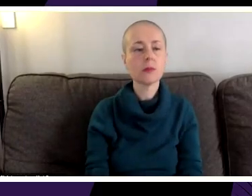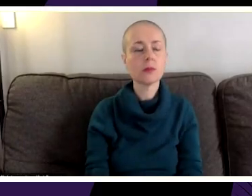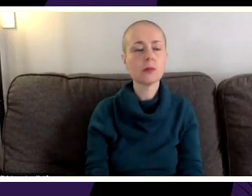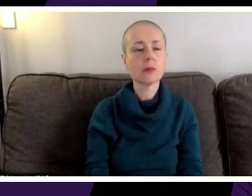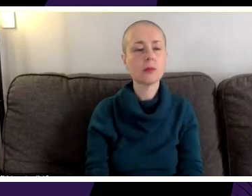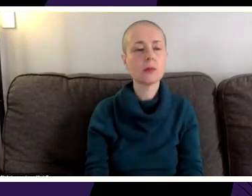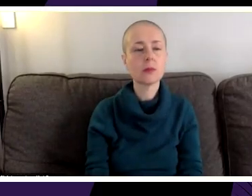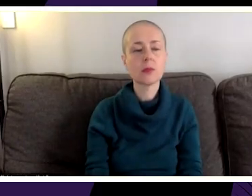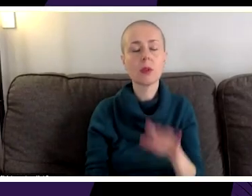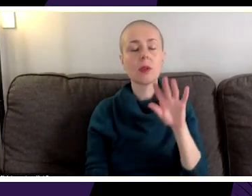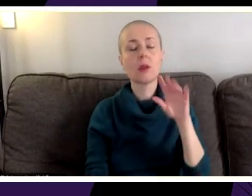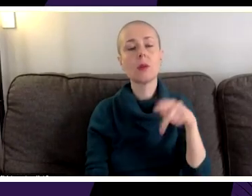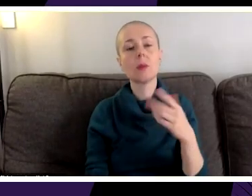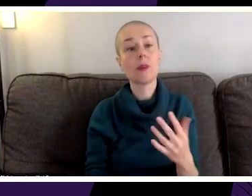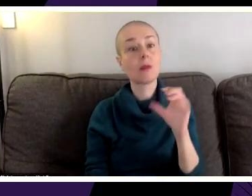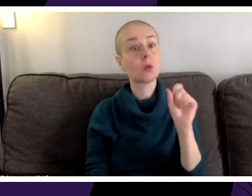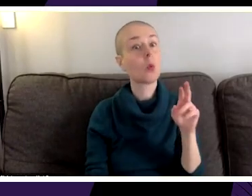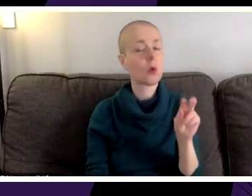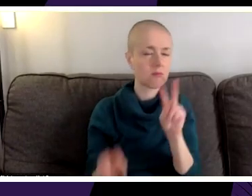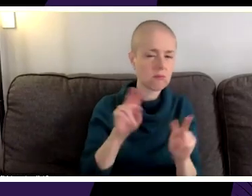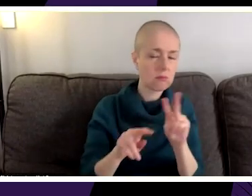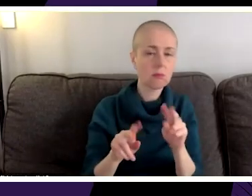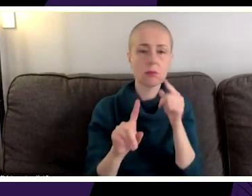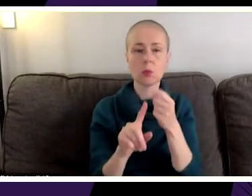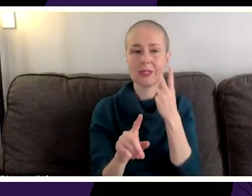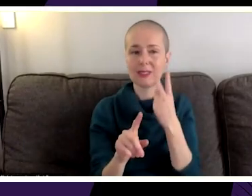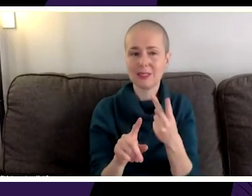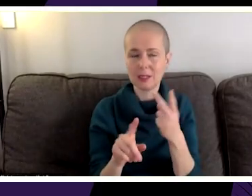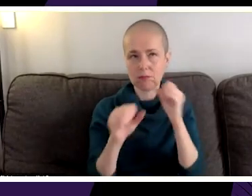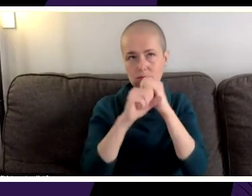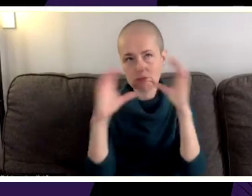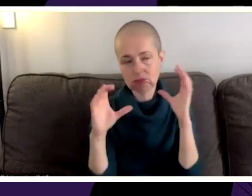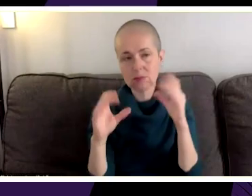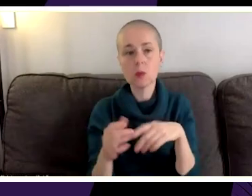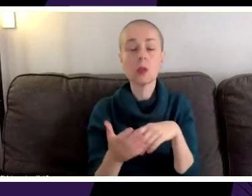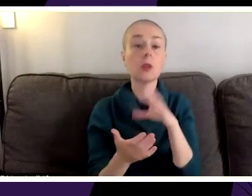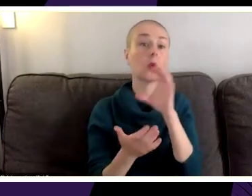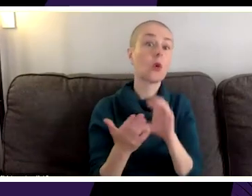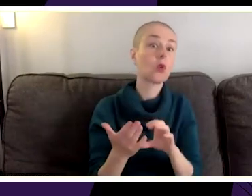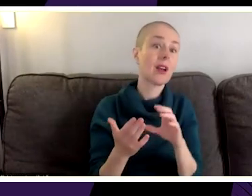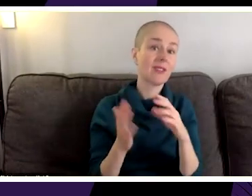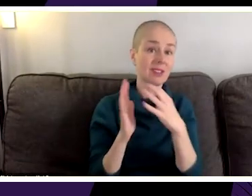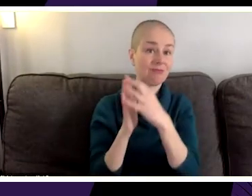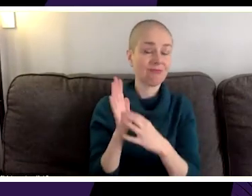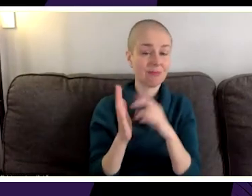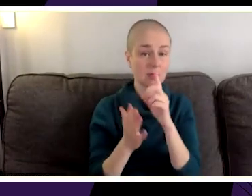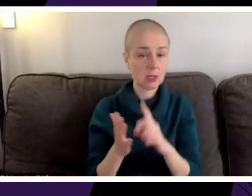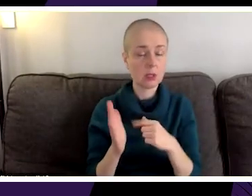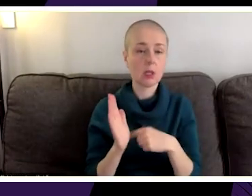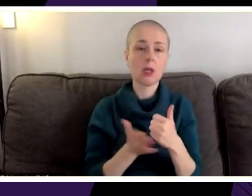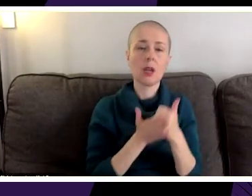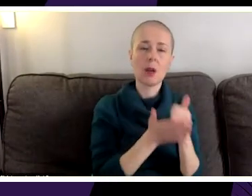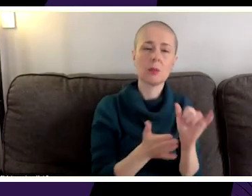So P5 score was looking at how to create choreographic scores like this that allow for affordances that computers